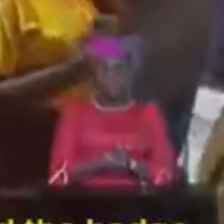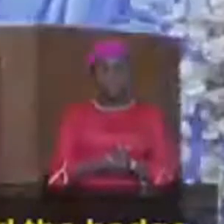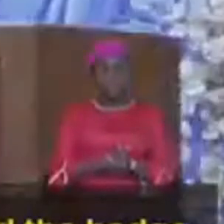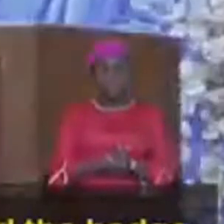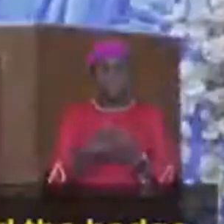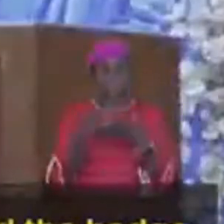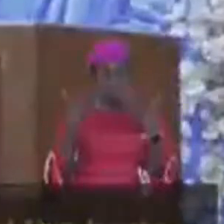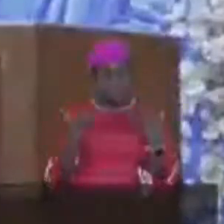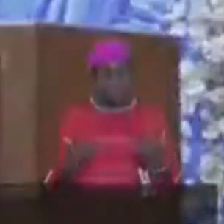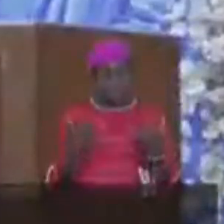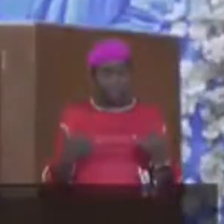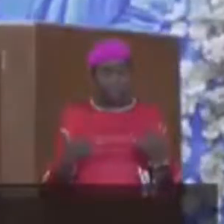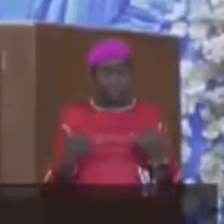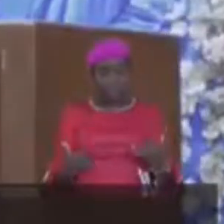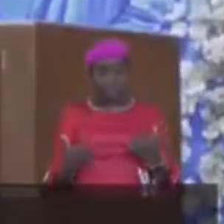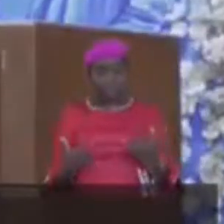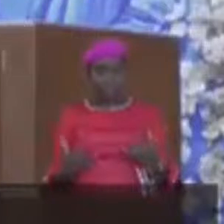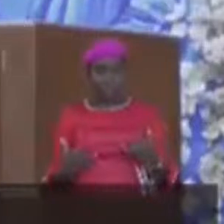Now,